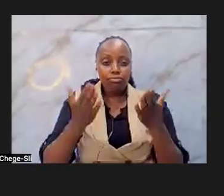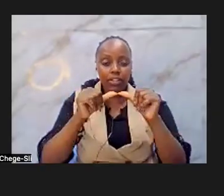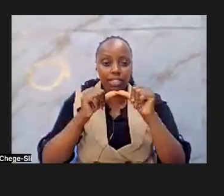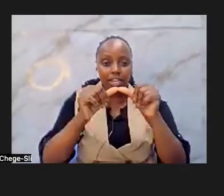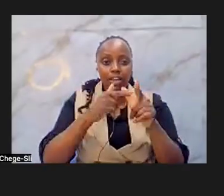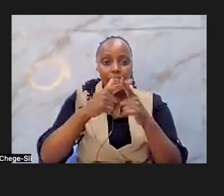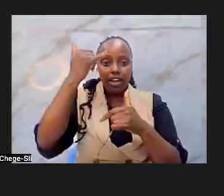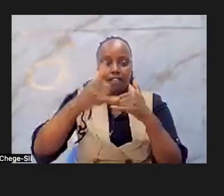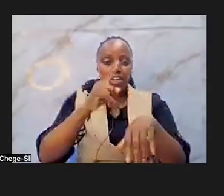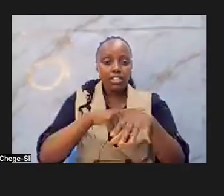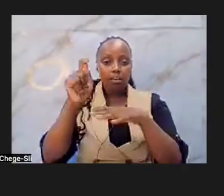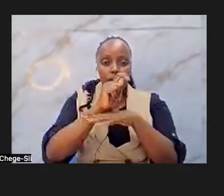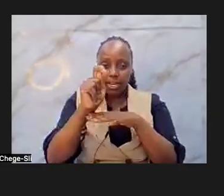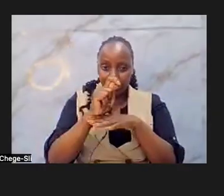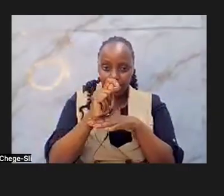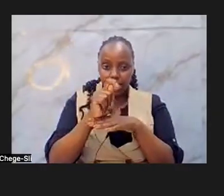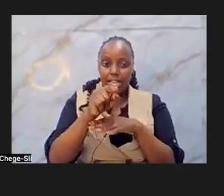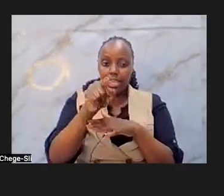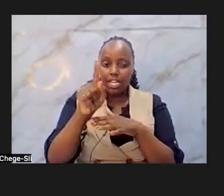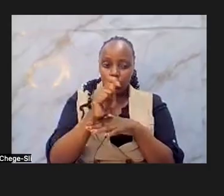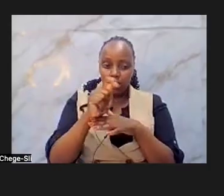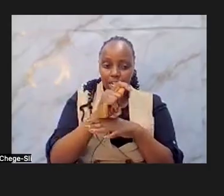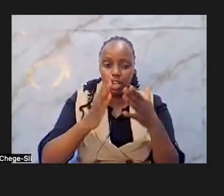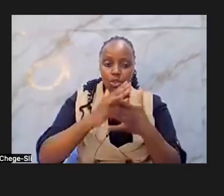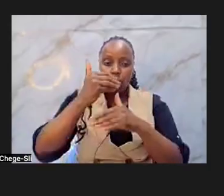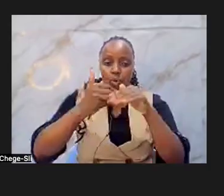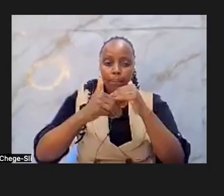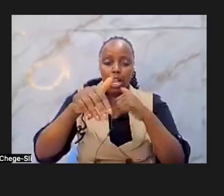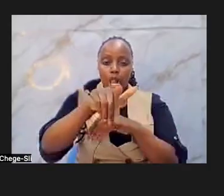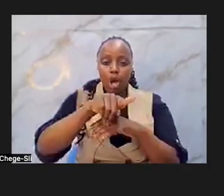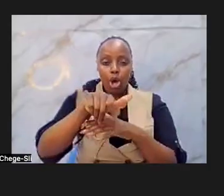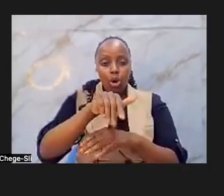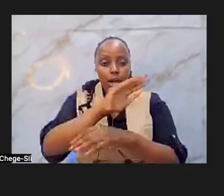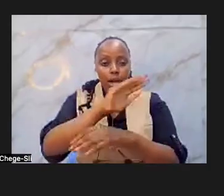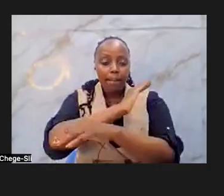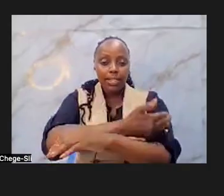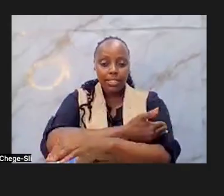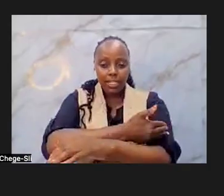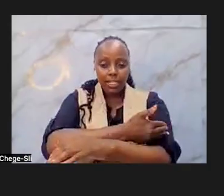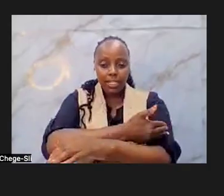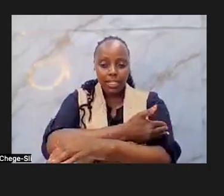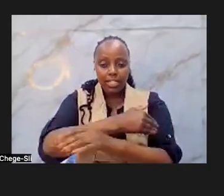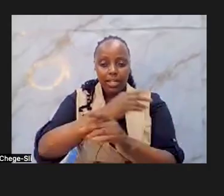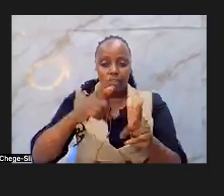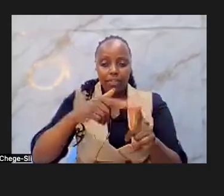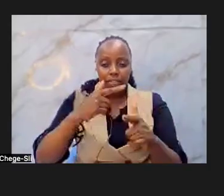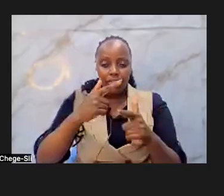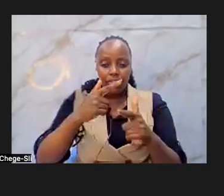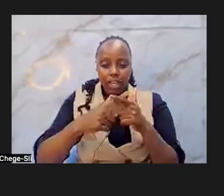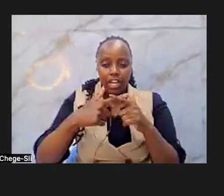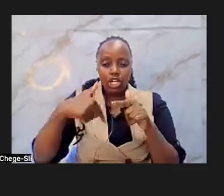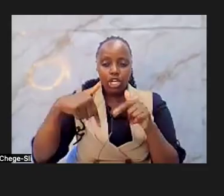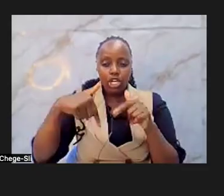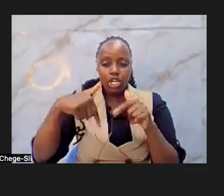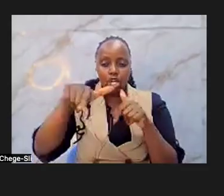training, we train through building local capacities. Building of local capacity is important because then it